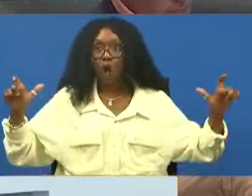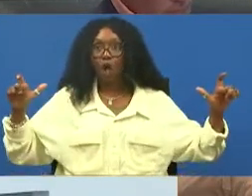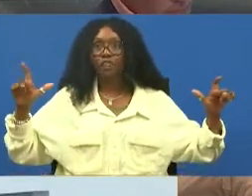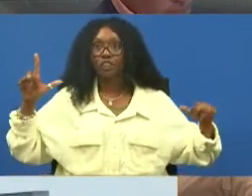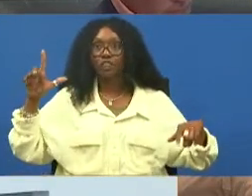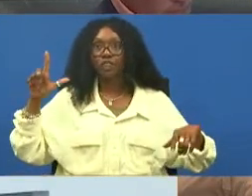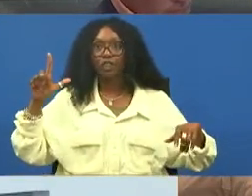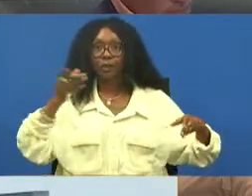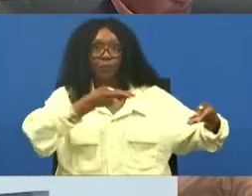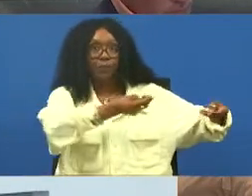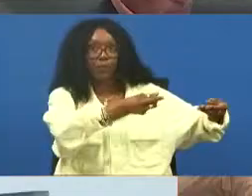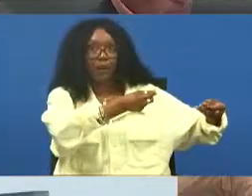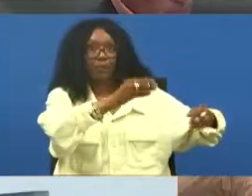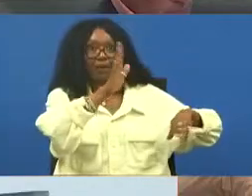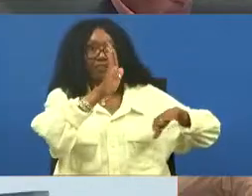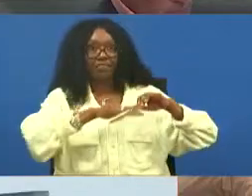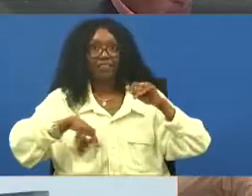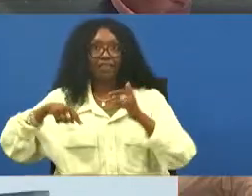one.